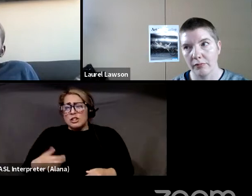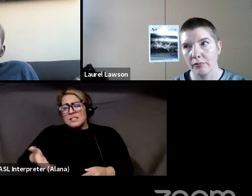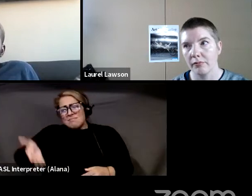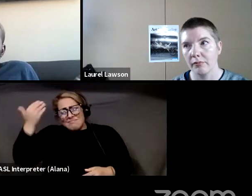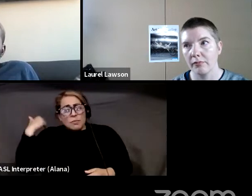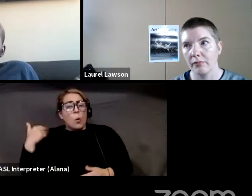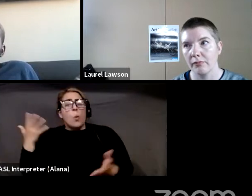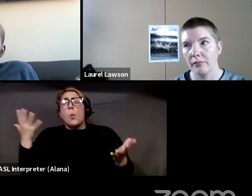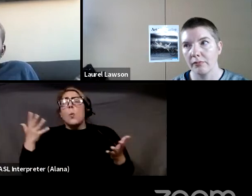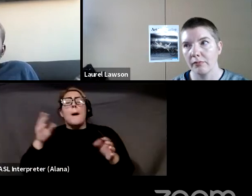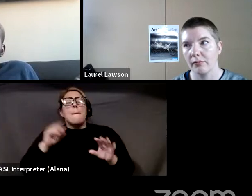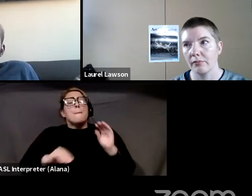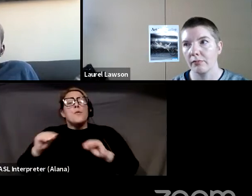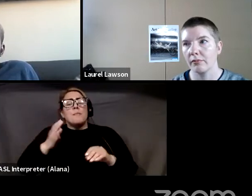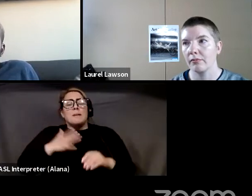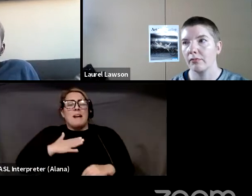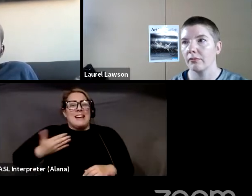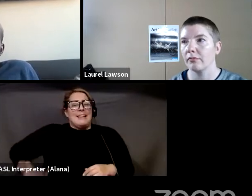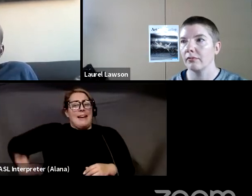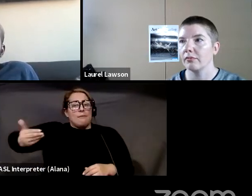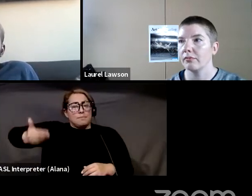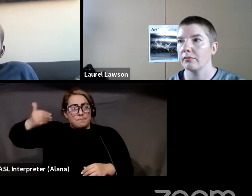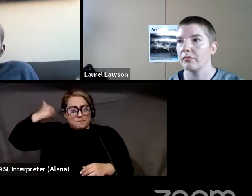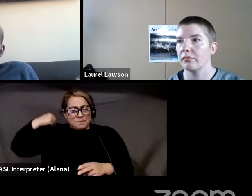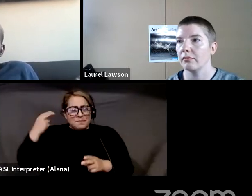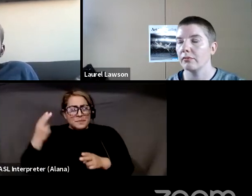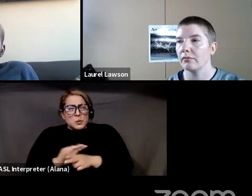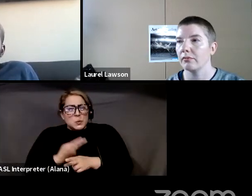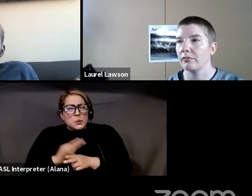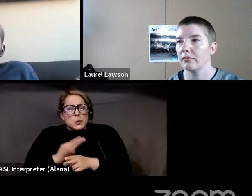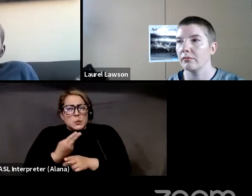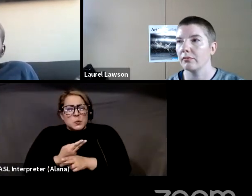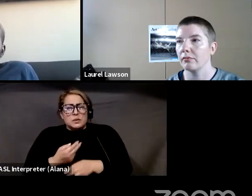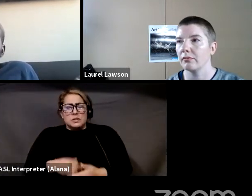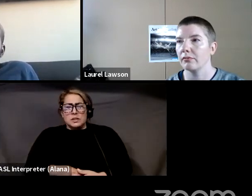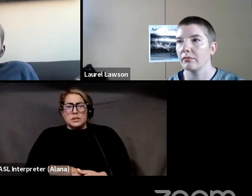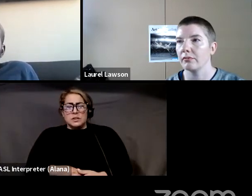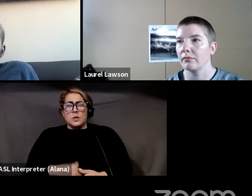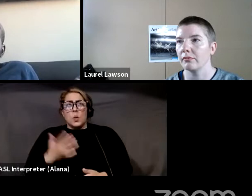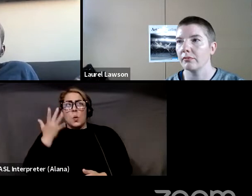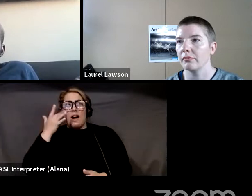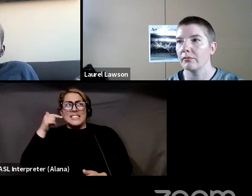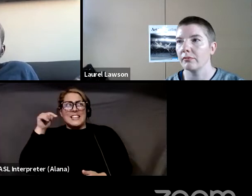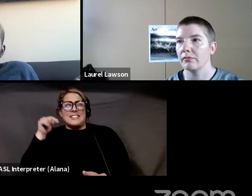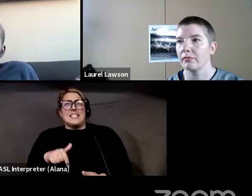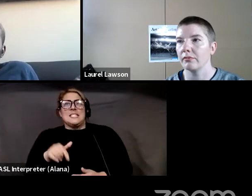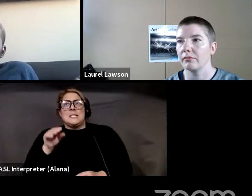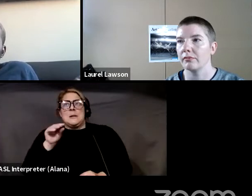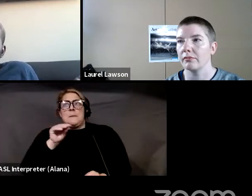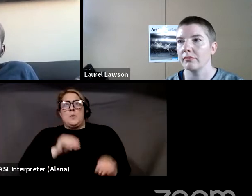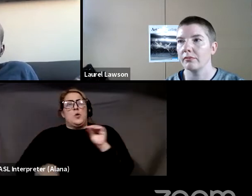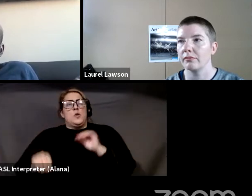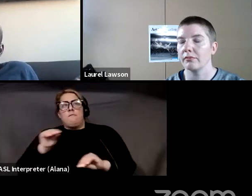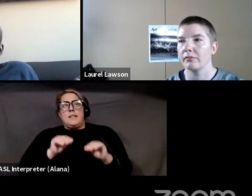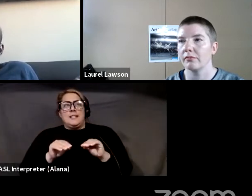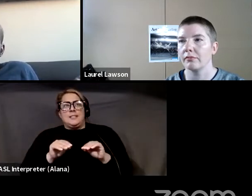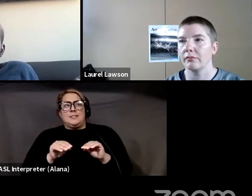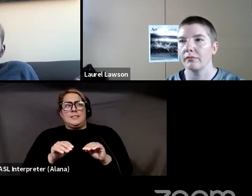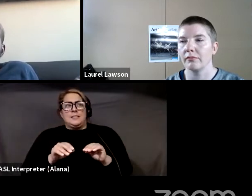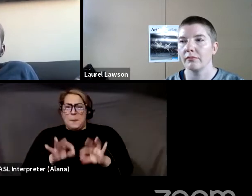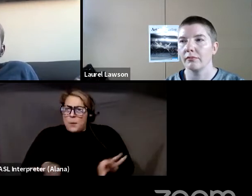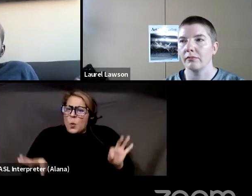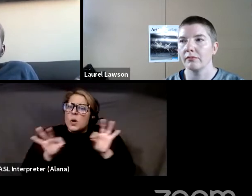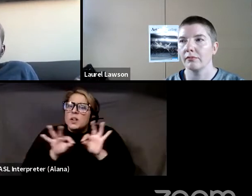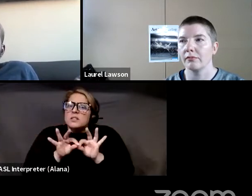the movements that my ancestors make? Like, why is this movement important and